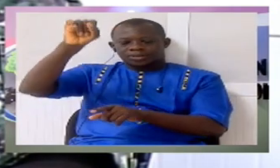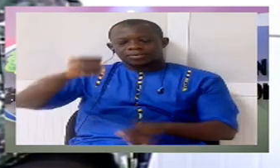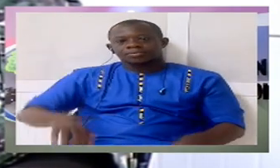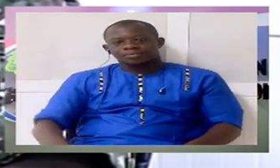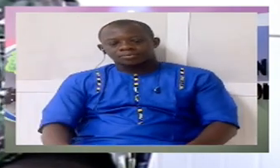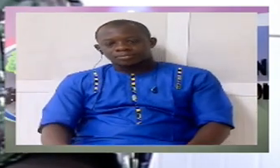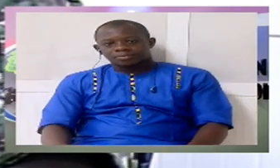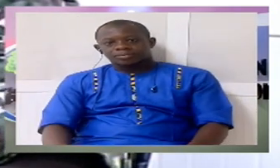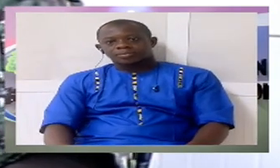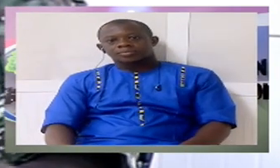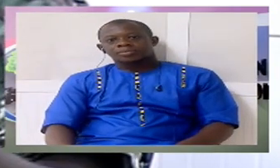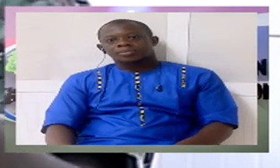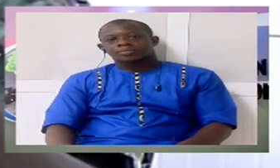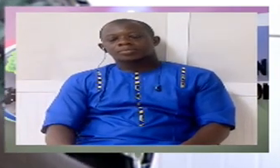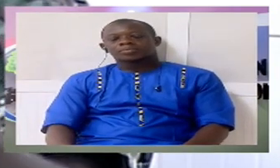President. But